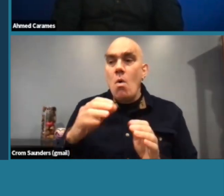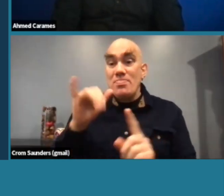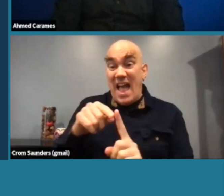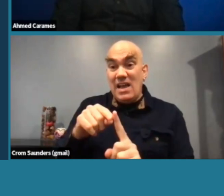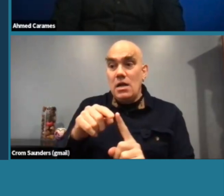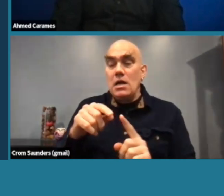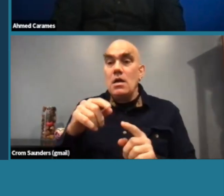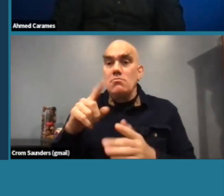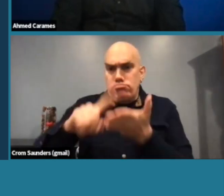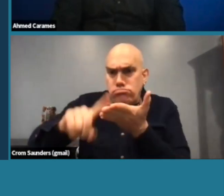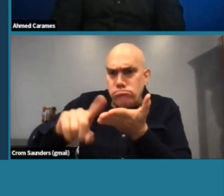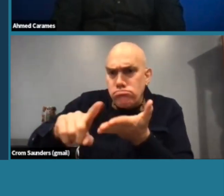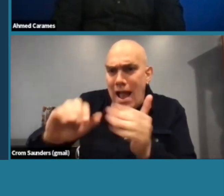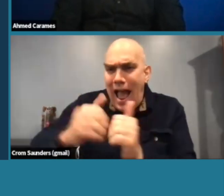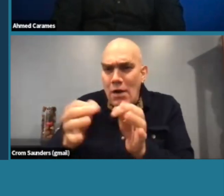in shows.